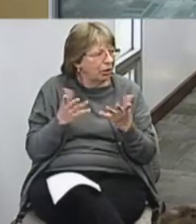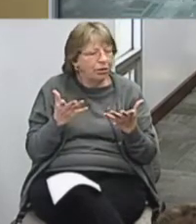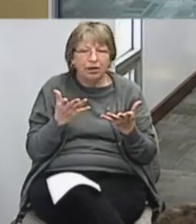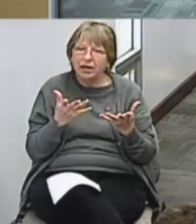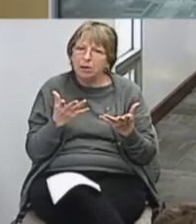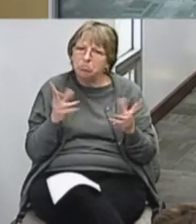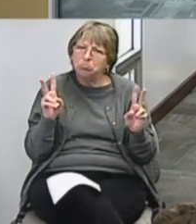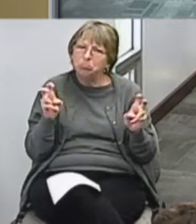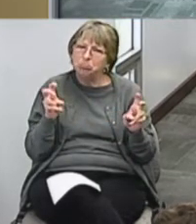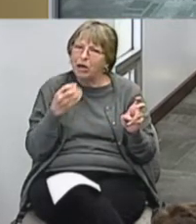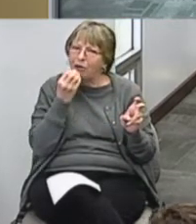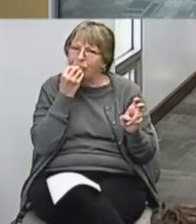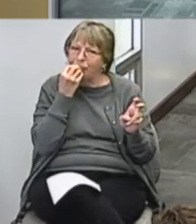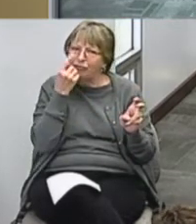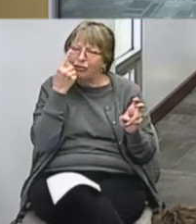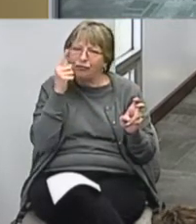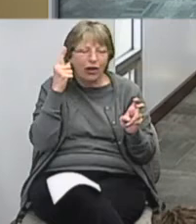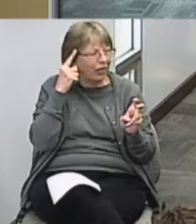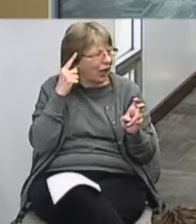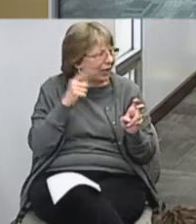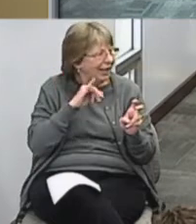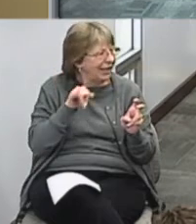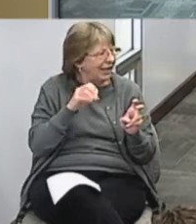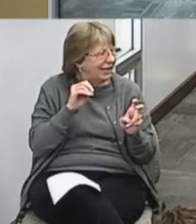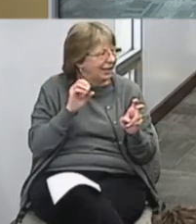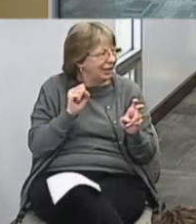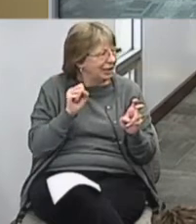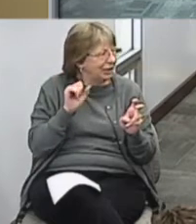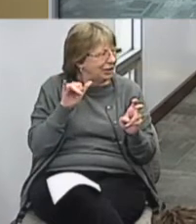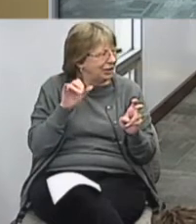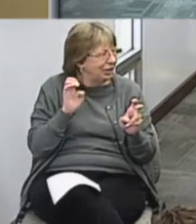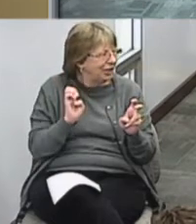thought. Jesse, could you announce yourself?